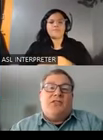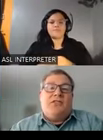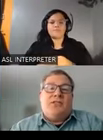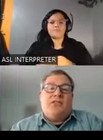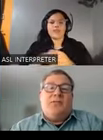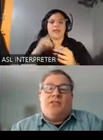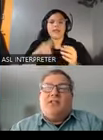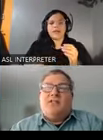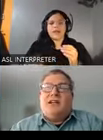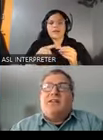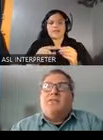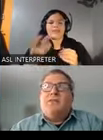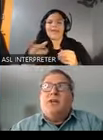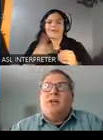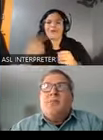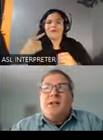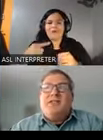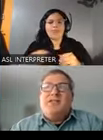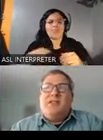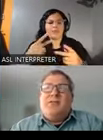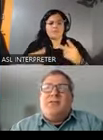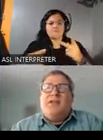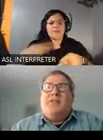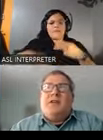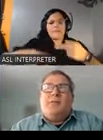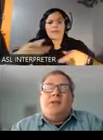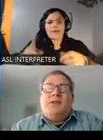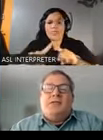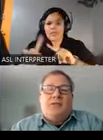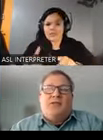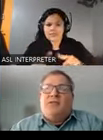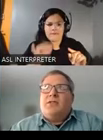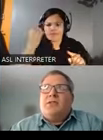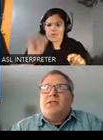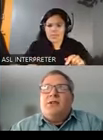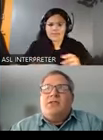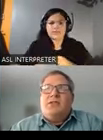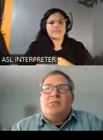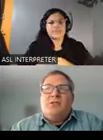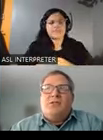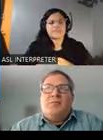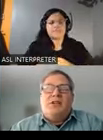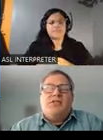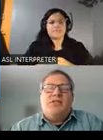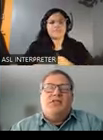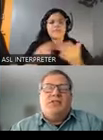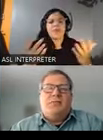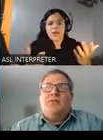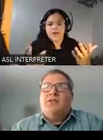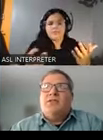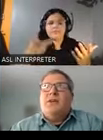environmental justice and climate change activism, but it is distinct from these in that it focuses on the benefits and burdens of